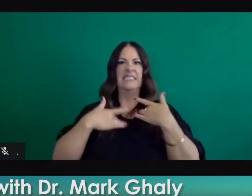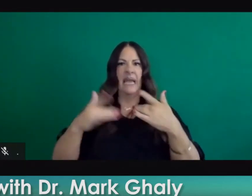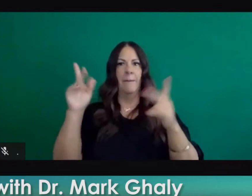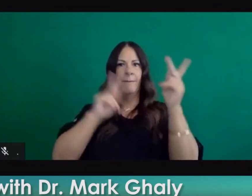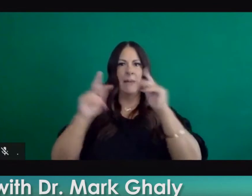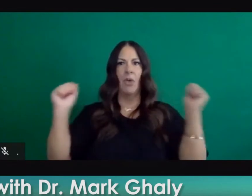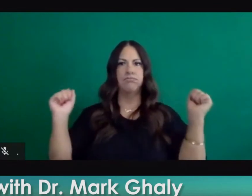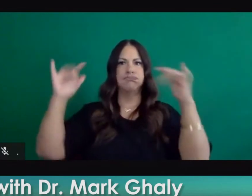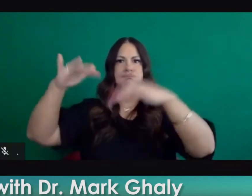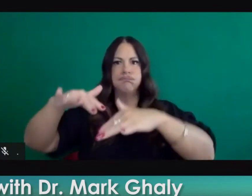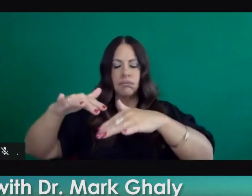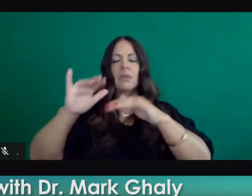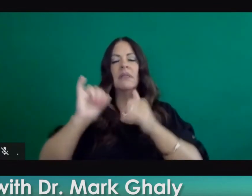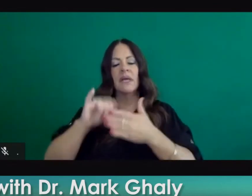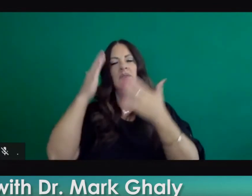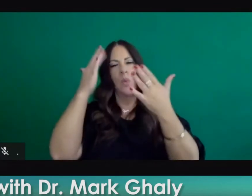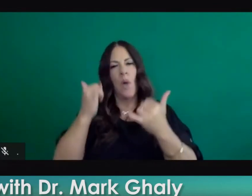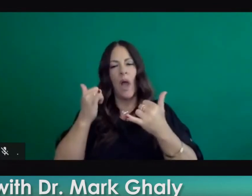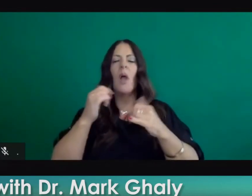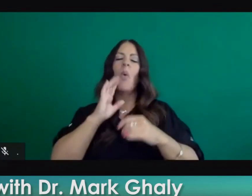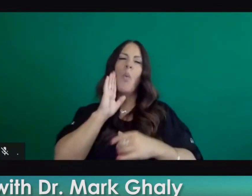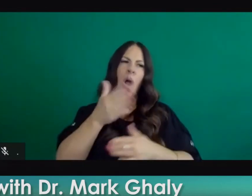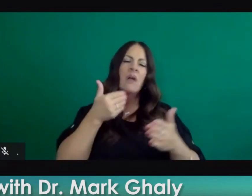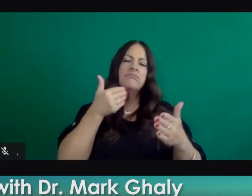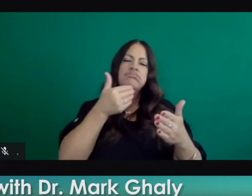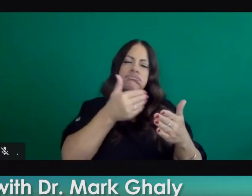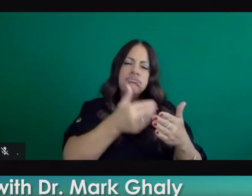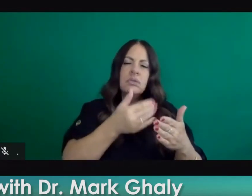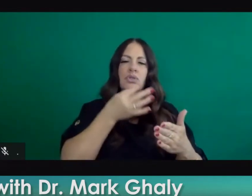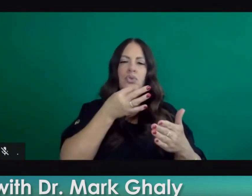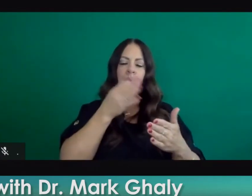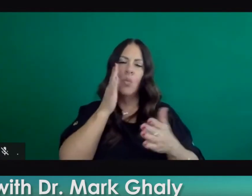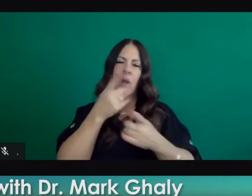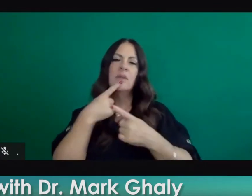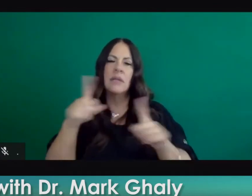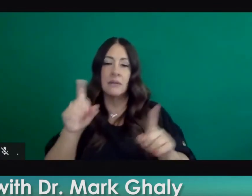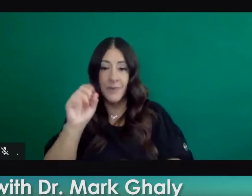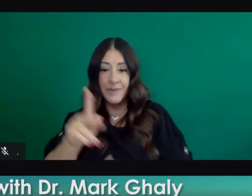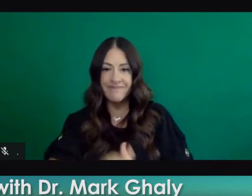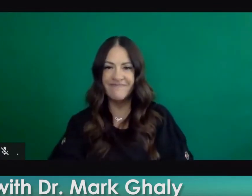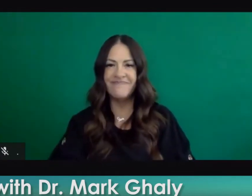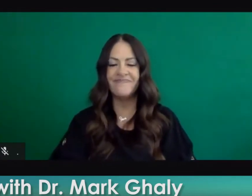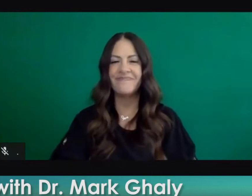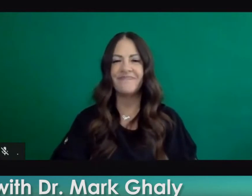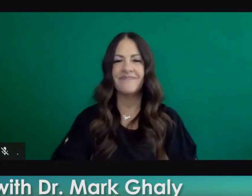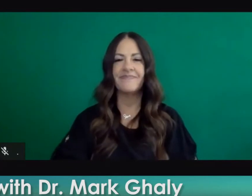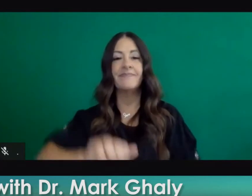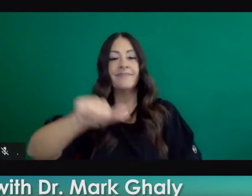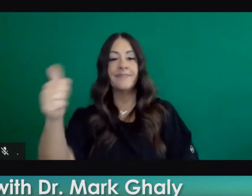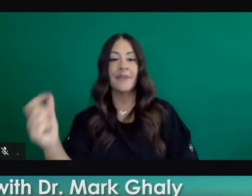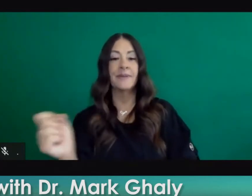So not quite yet, but we're getting very close. Spencer Custodio, the voice of OC.